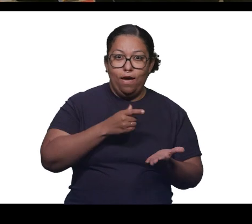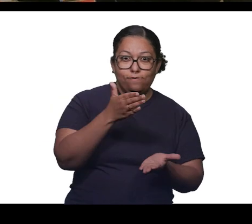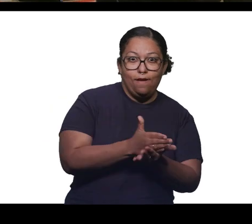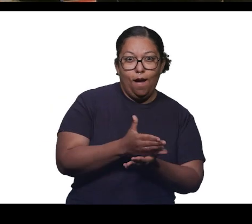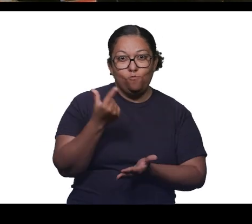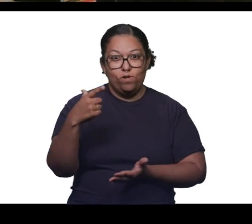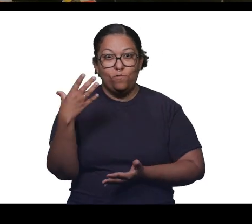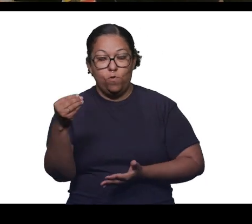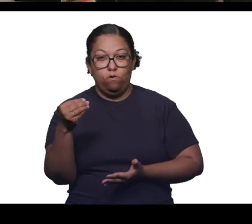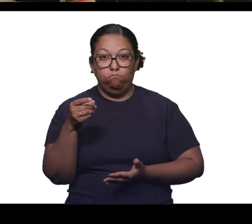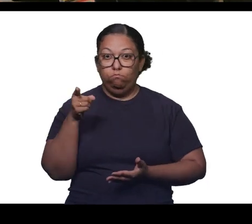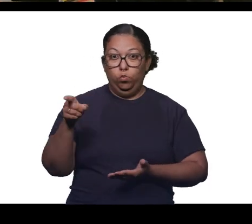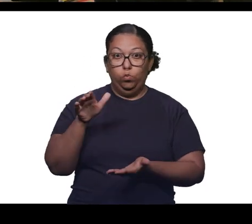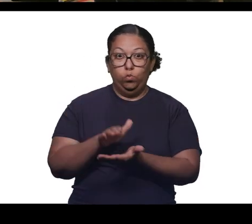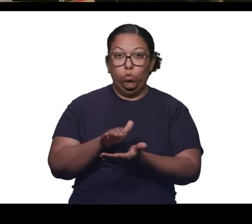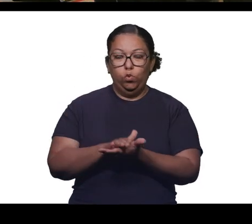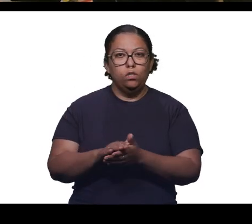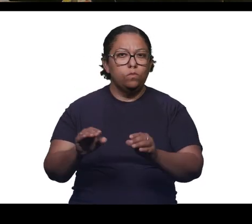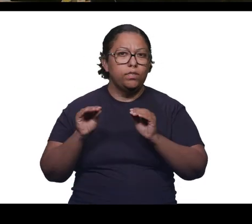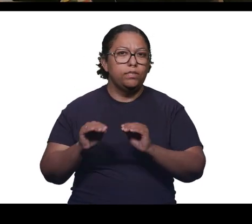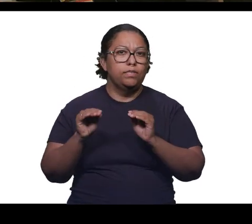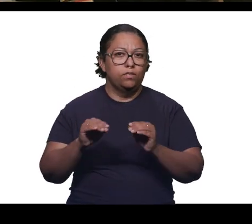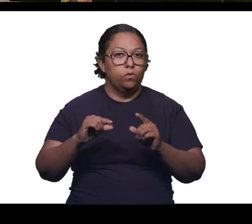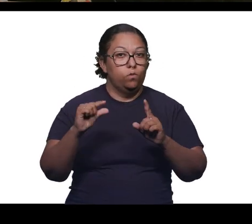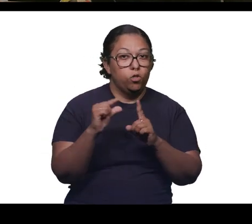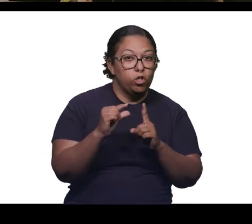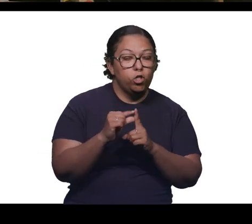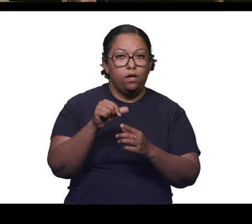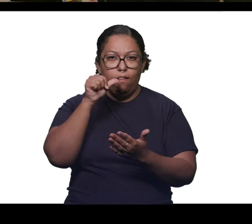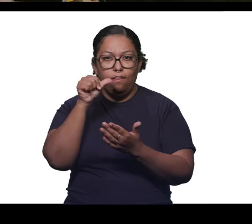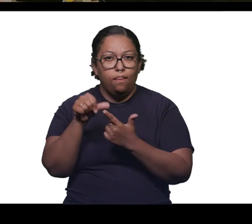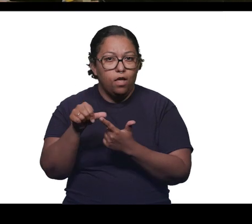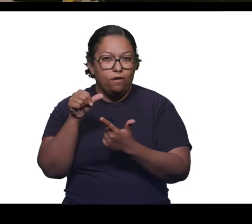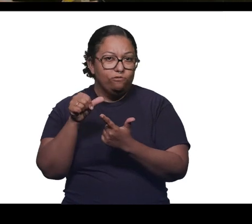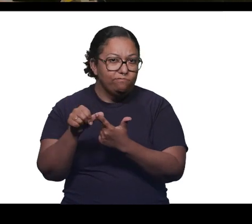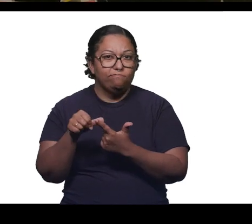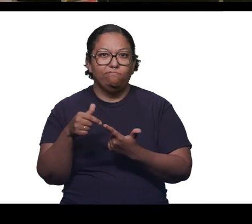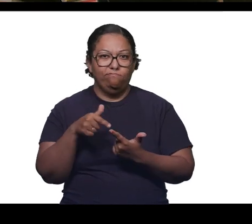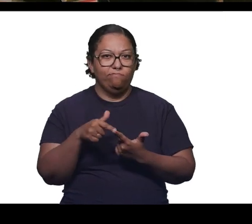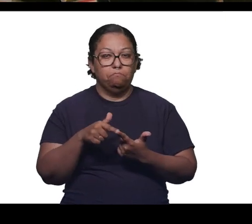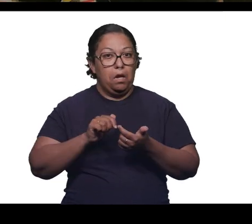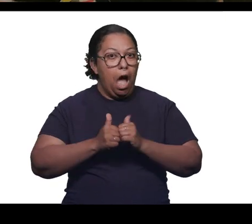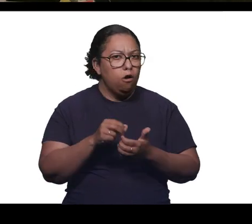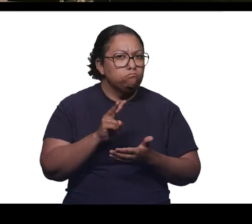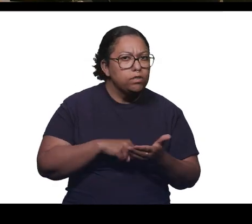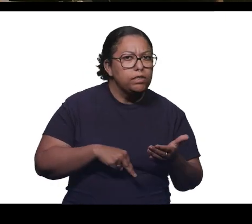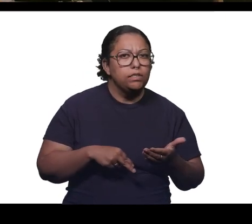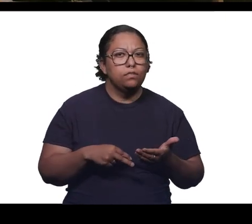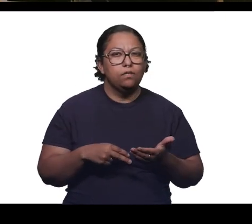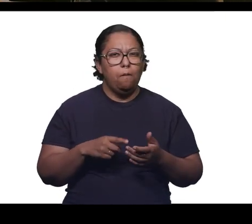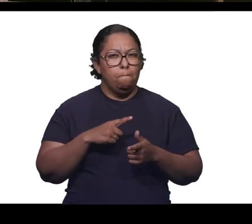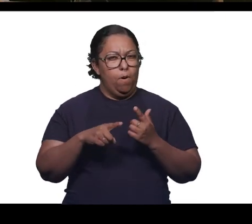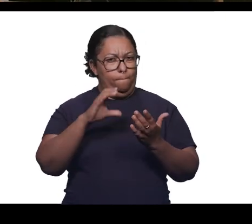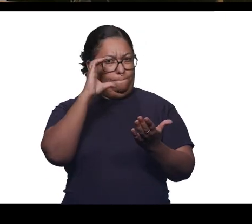teaching words and letters, how to read, but maybe not as much of how to read pictures